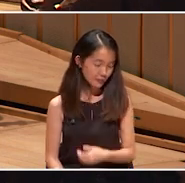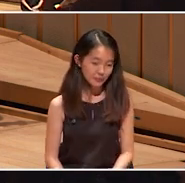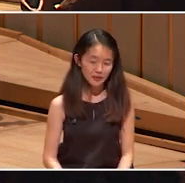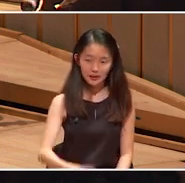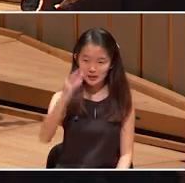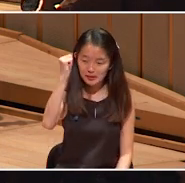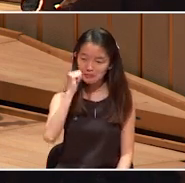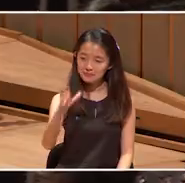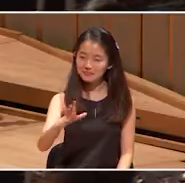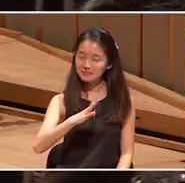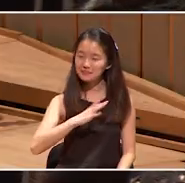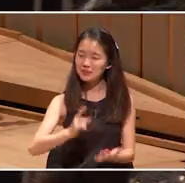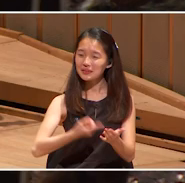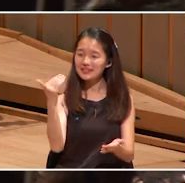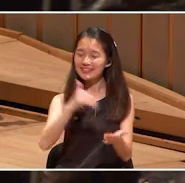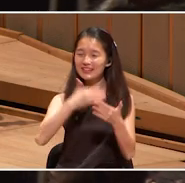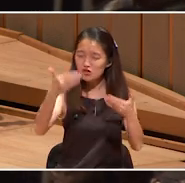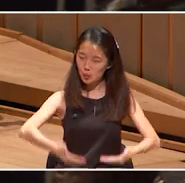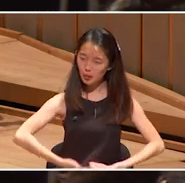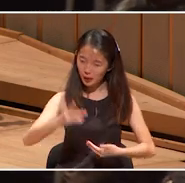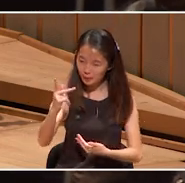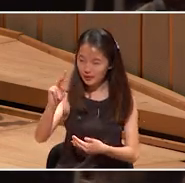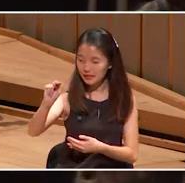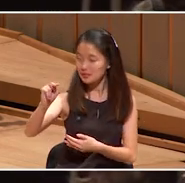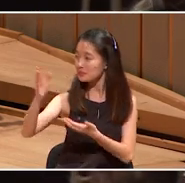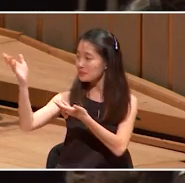Ladies and gentlemen, would you once again please welcome Kam Ning.